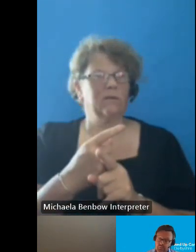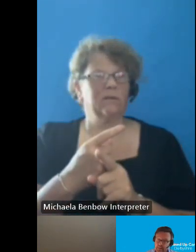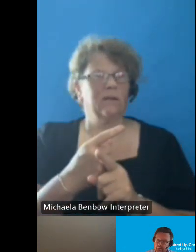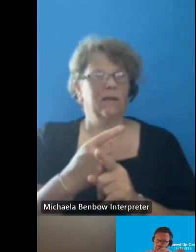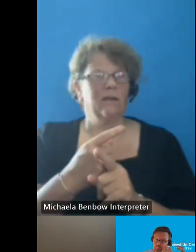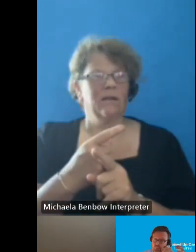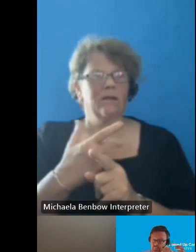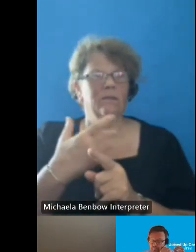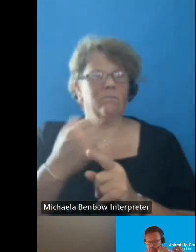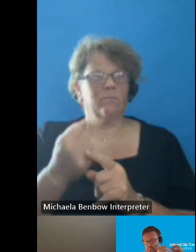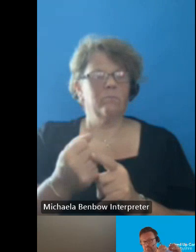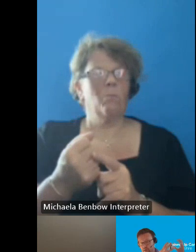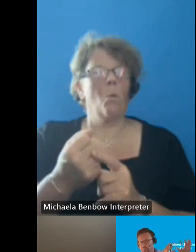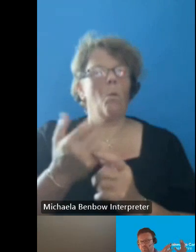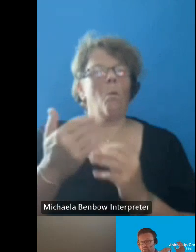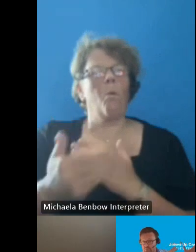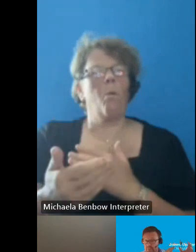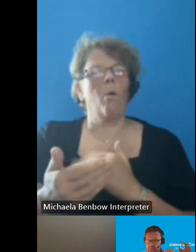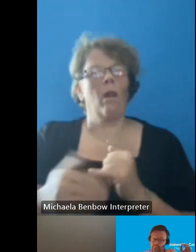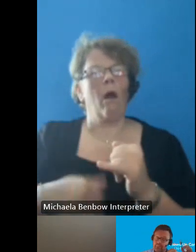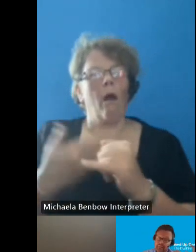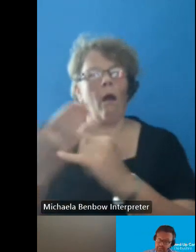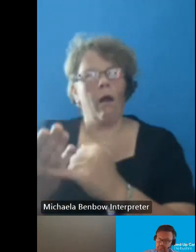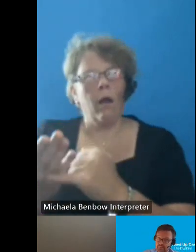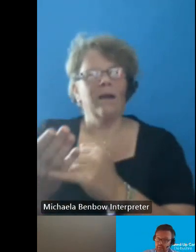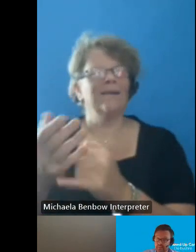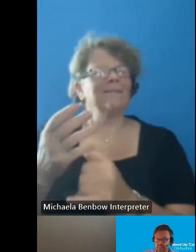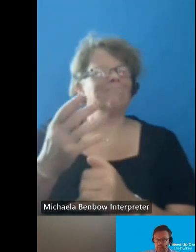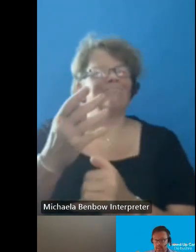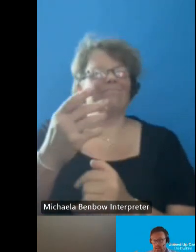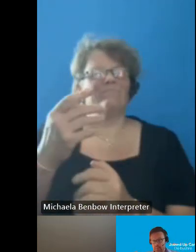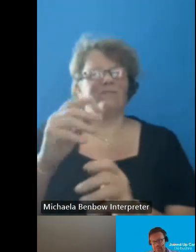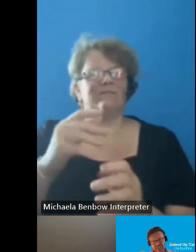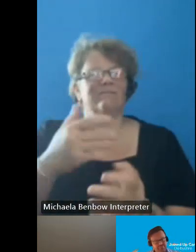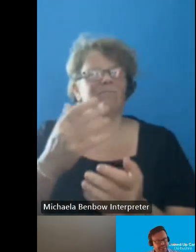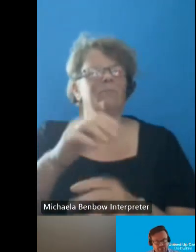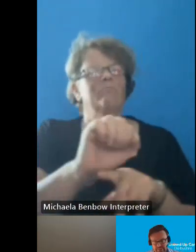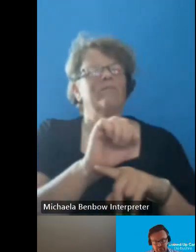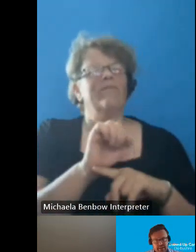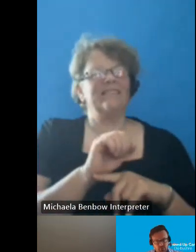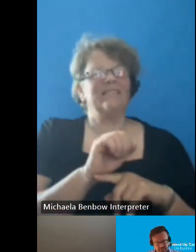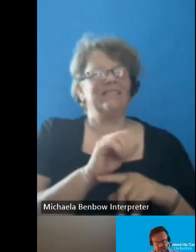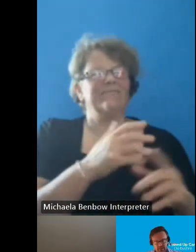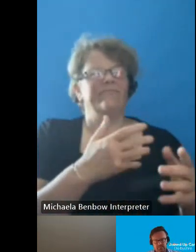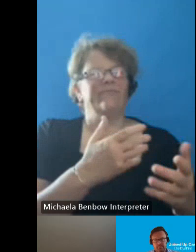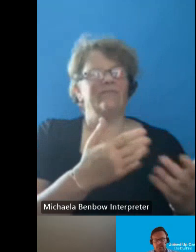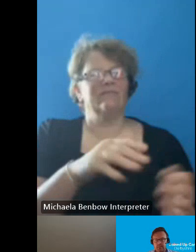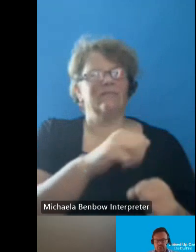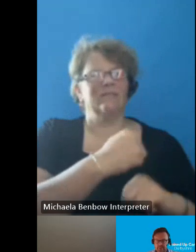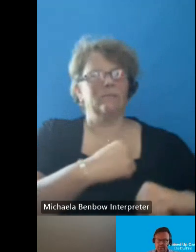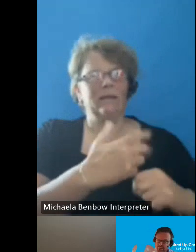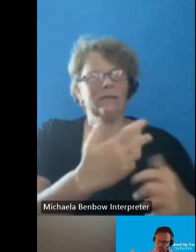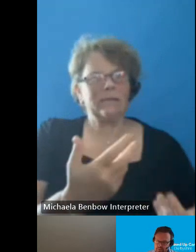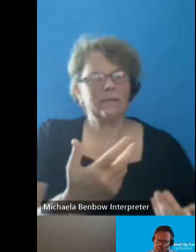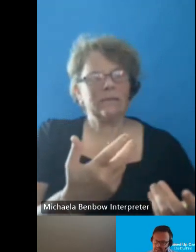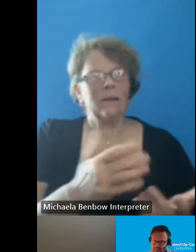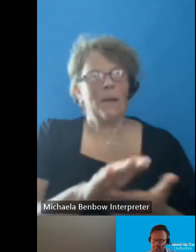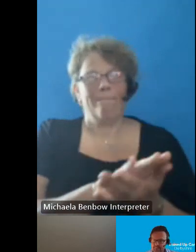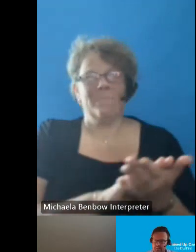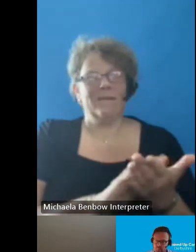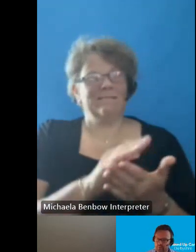of the pathway to the more primary and community preventative space, but actually have never really done it wholesale. So again, that's